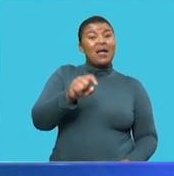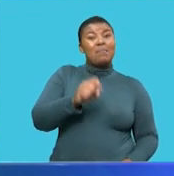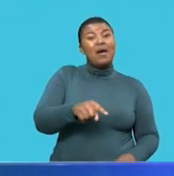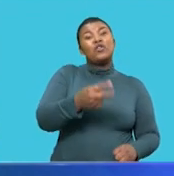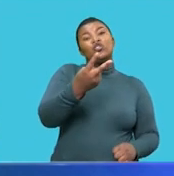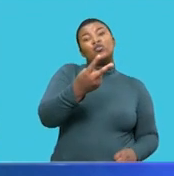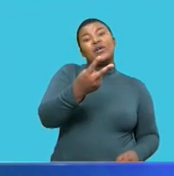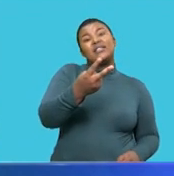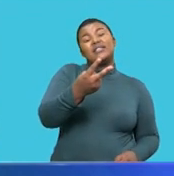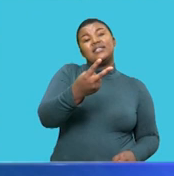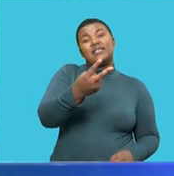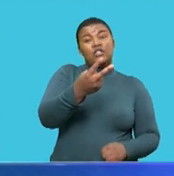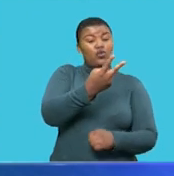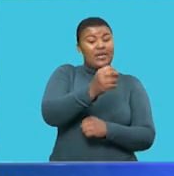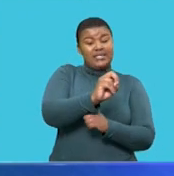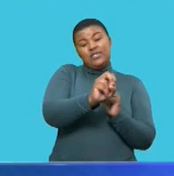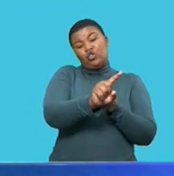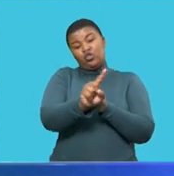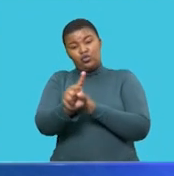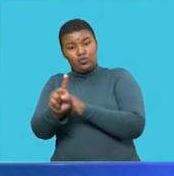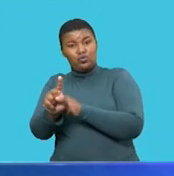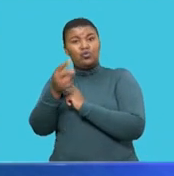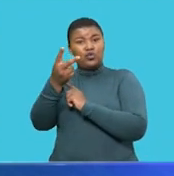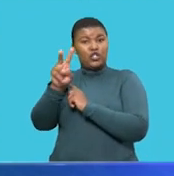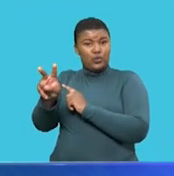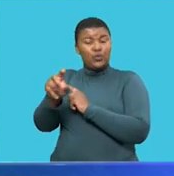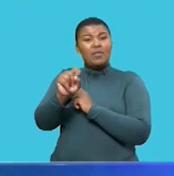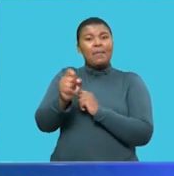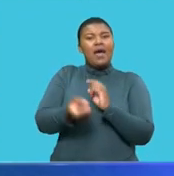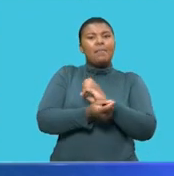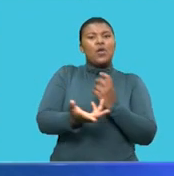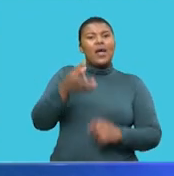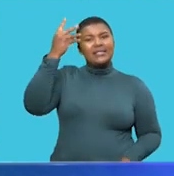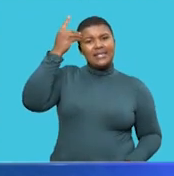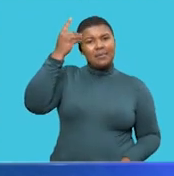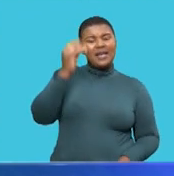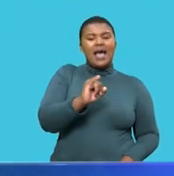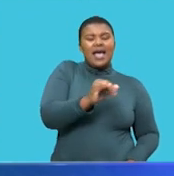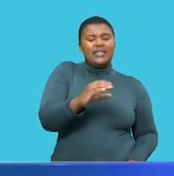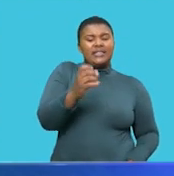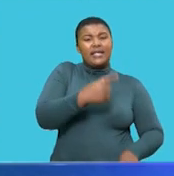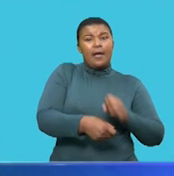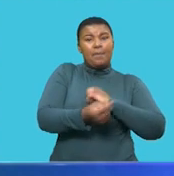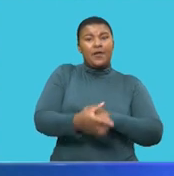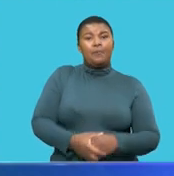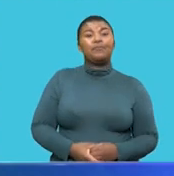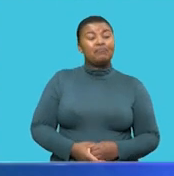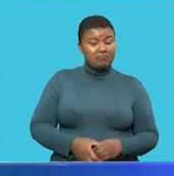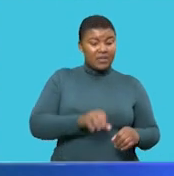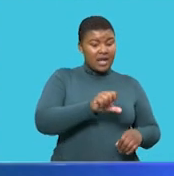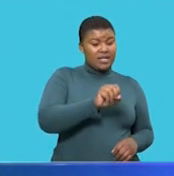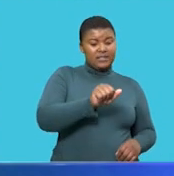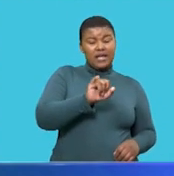i-17 nomhlazi i-18 kulwezi eDurban ICC. Lo mkhandlu uthi uphoxeke kakhulu nyathola